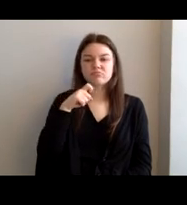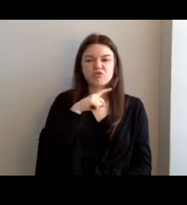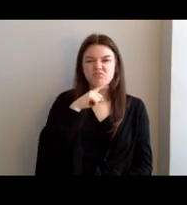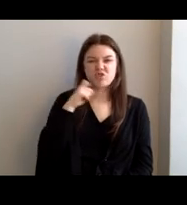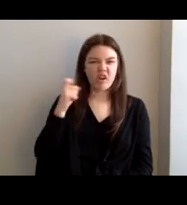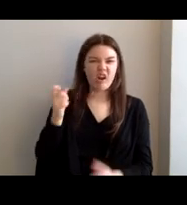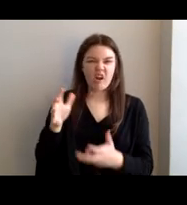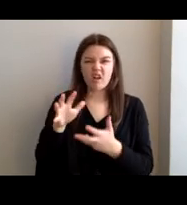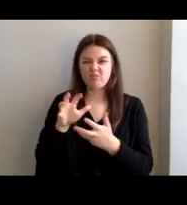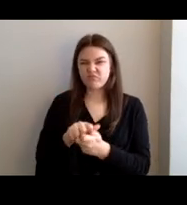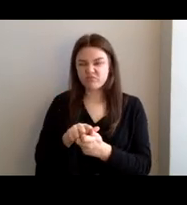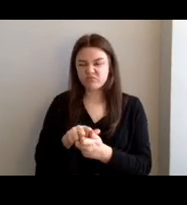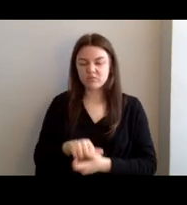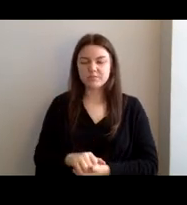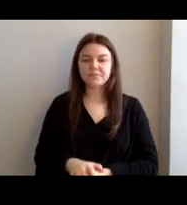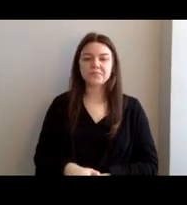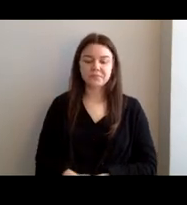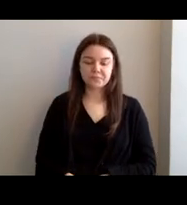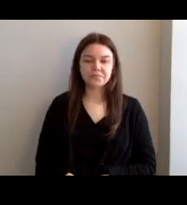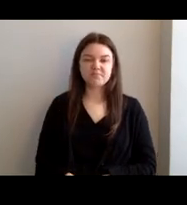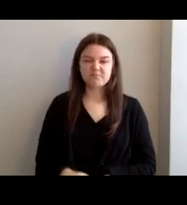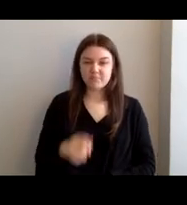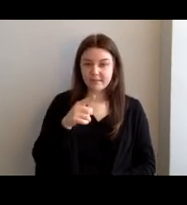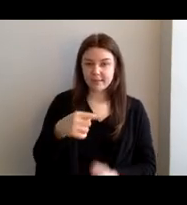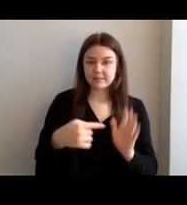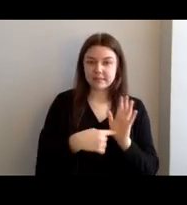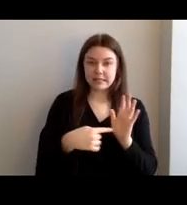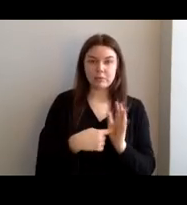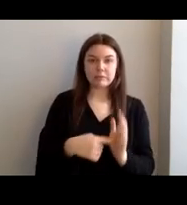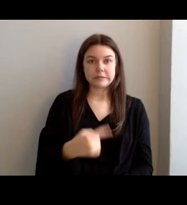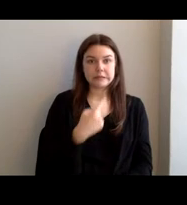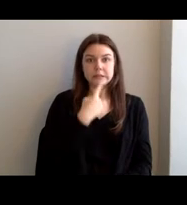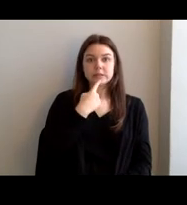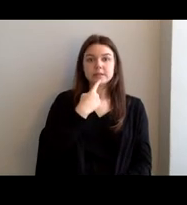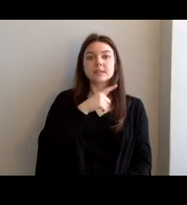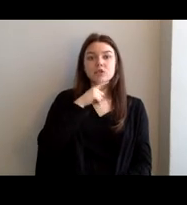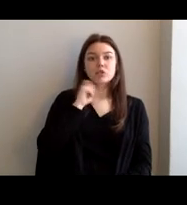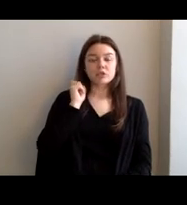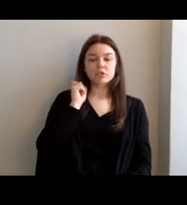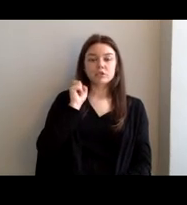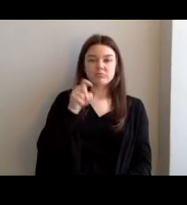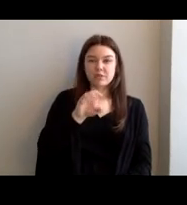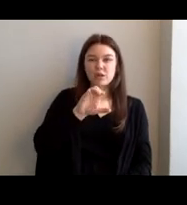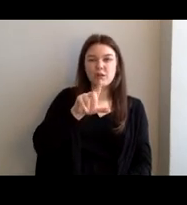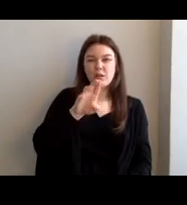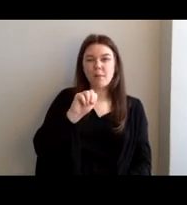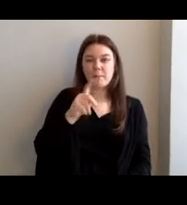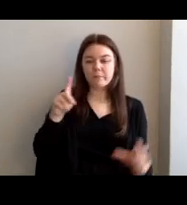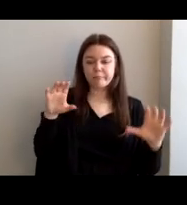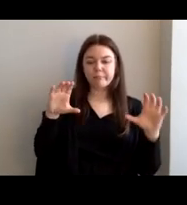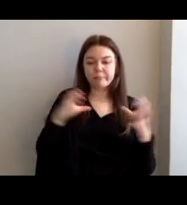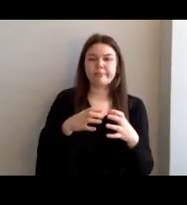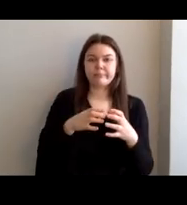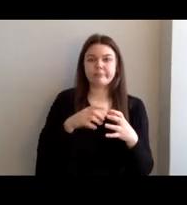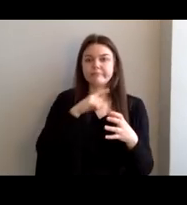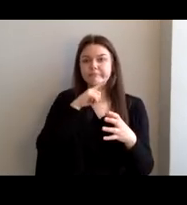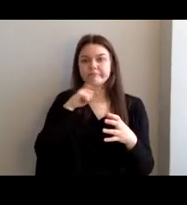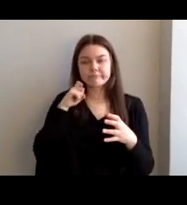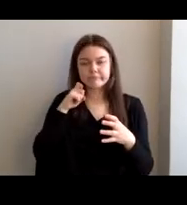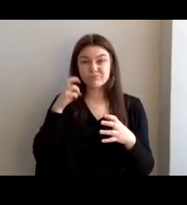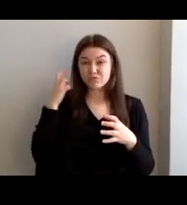out. And this is an example of a severe dehydration, what we call a clump dehydration. And it's mainly due